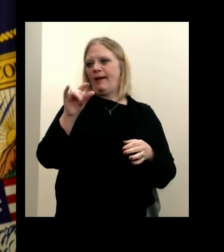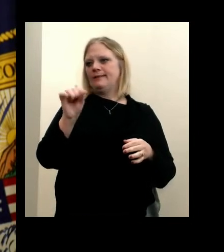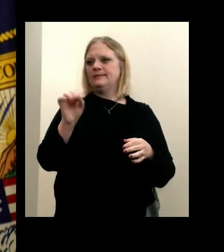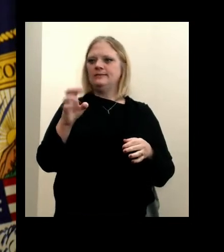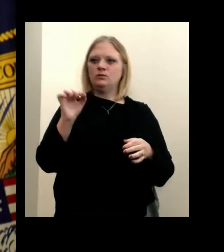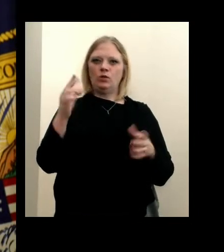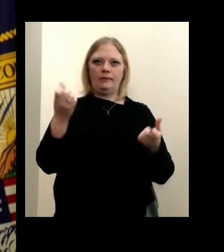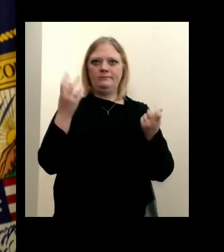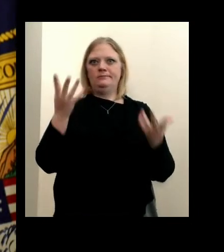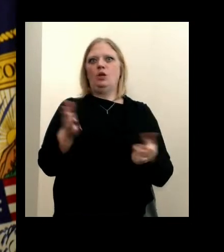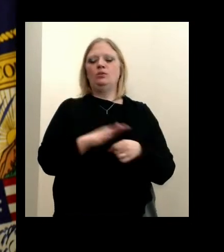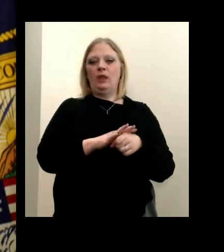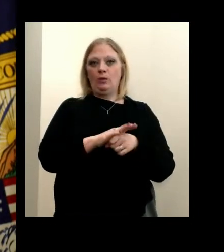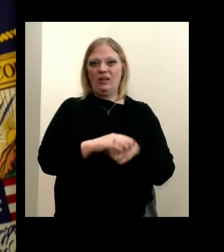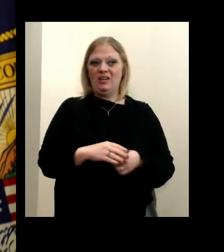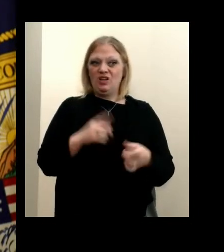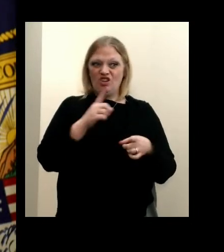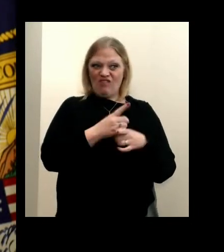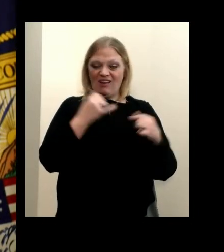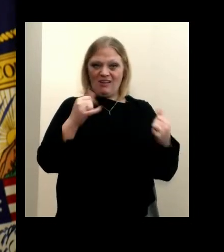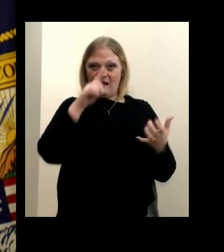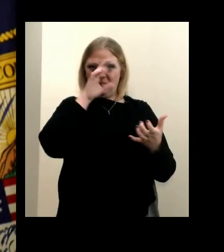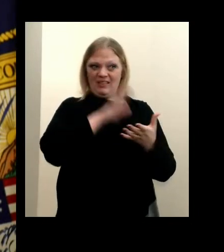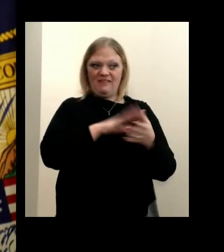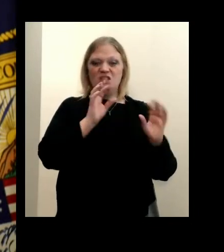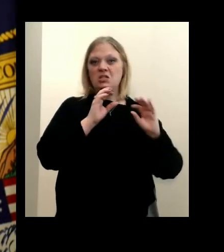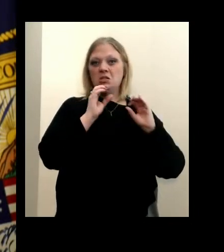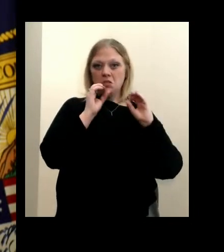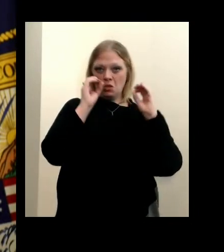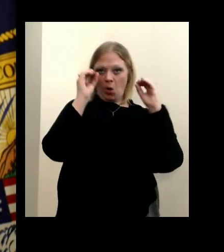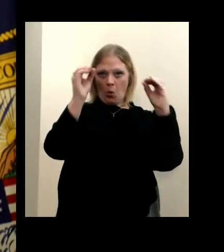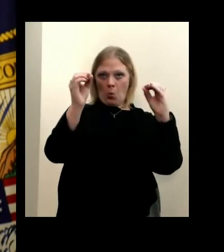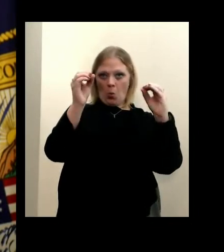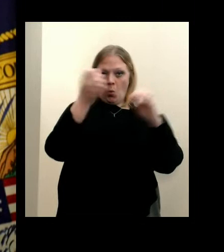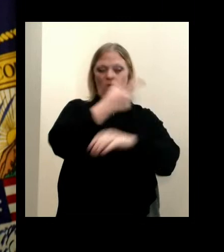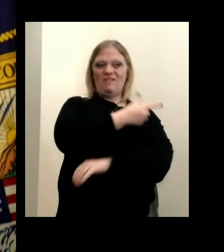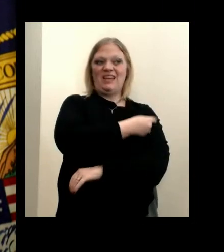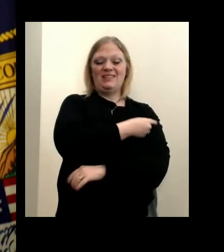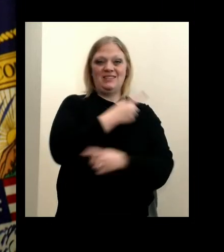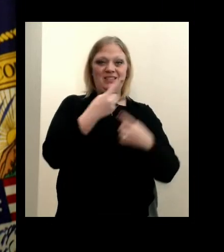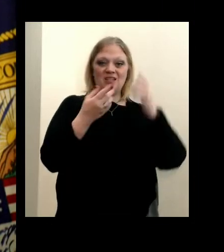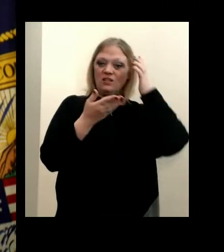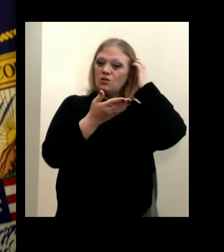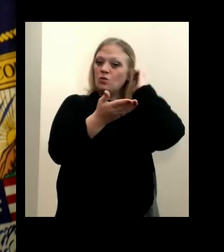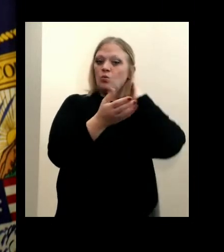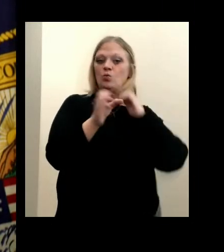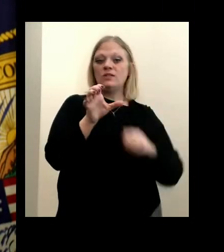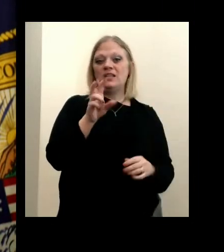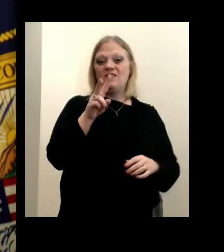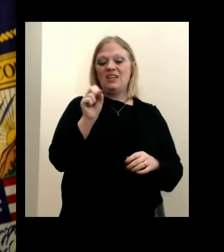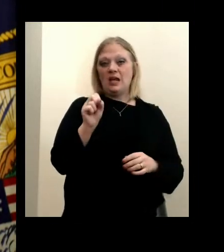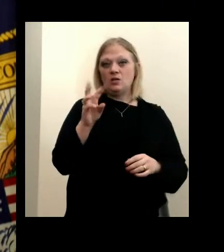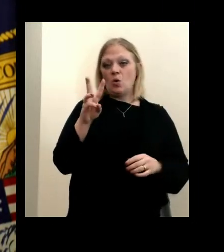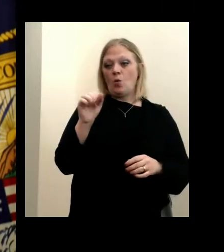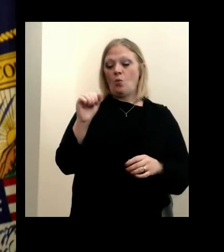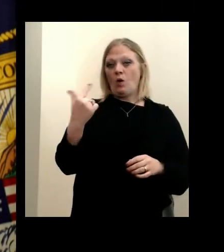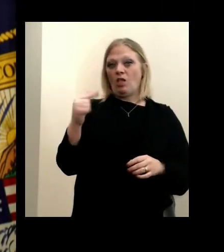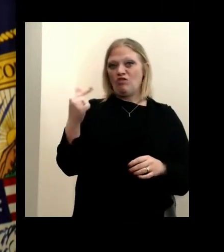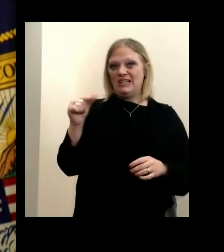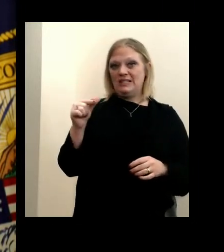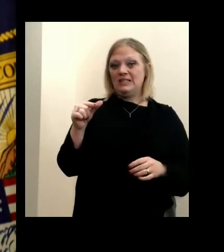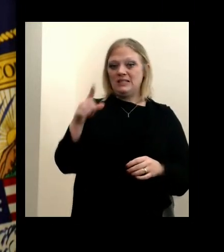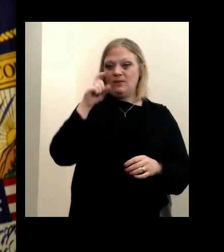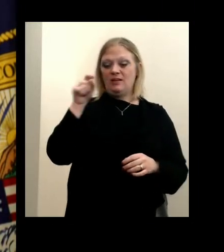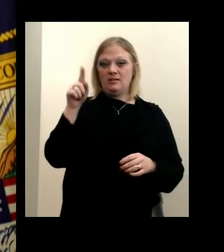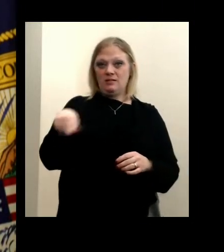Right now, I believe there are no vaccines that are being provided by CVS or Walgreens to seniors because CVS and Walgreens are